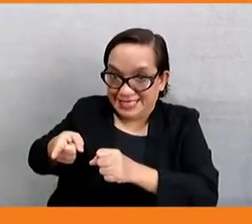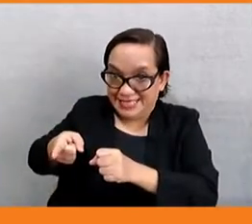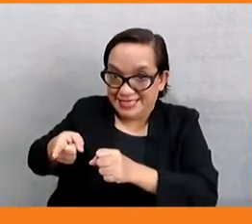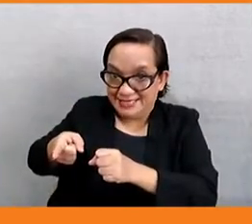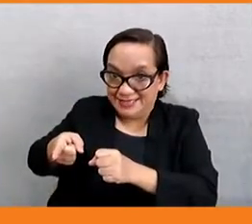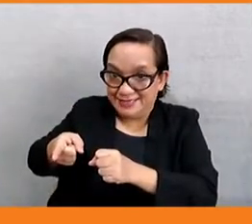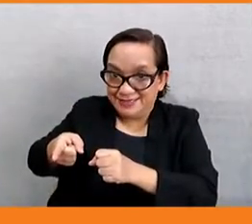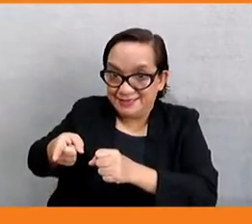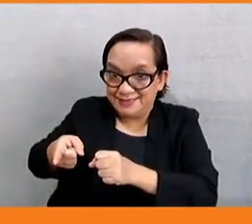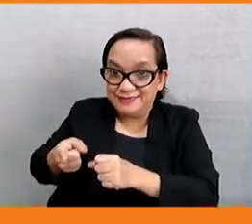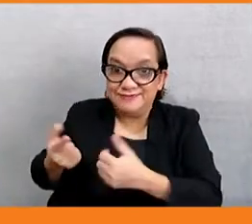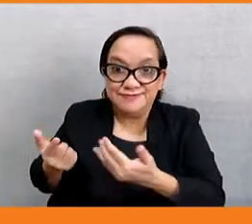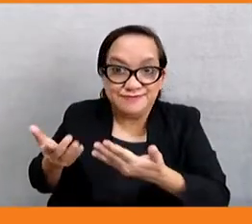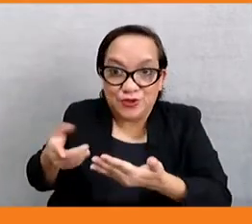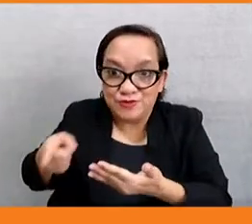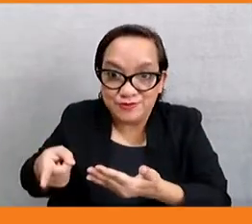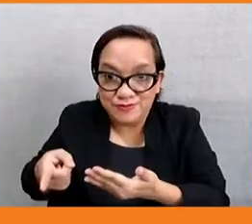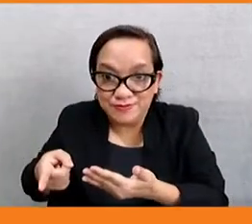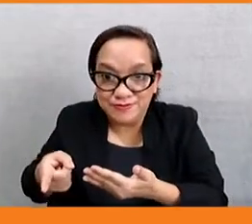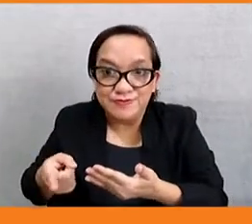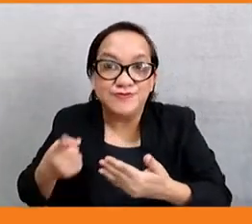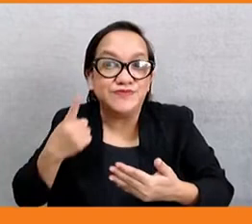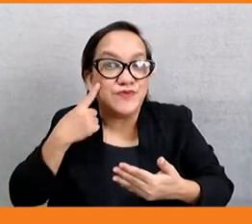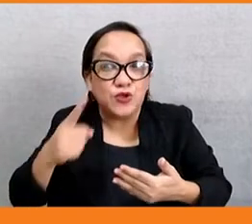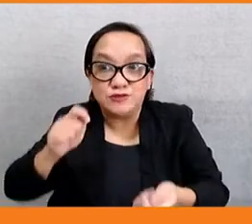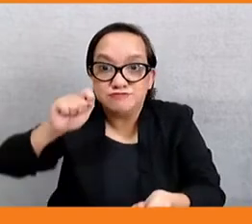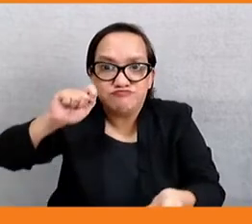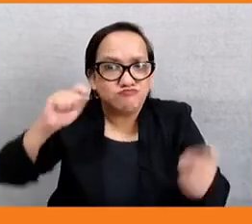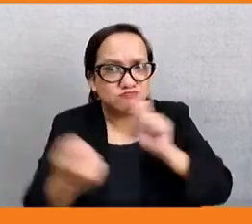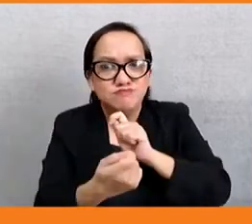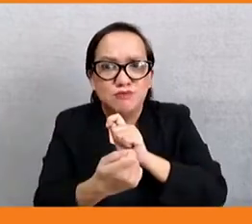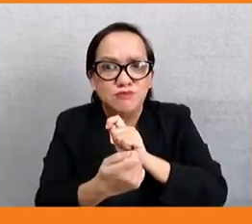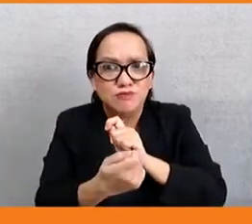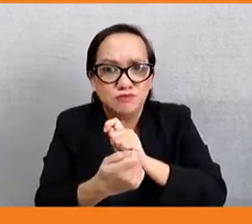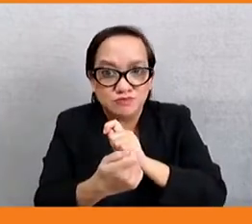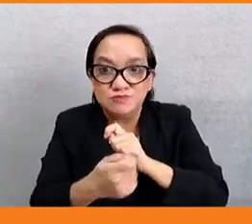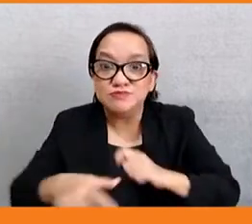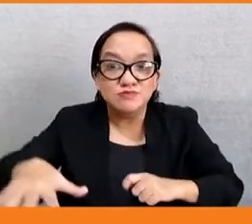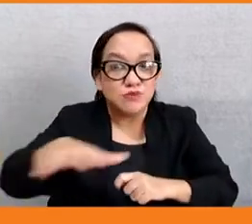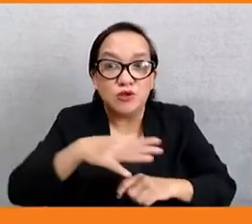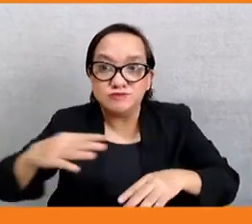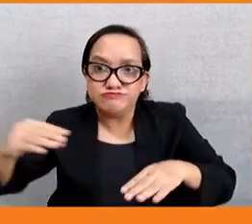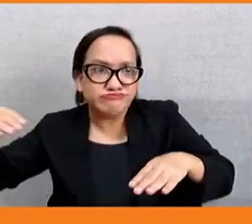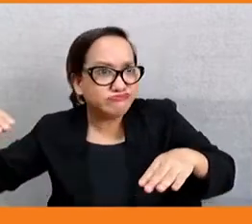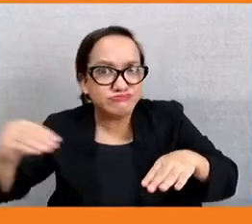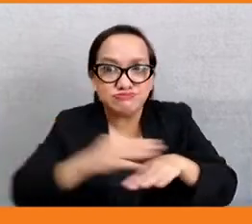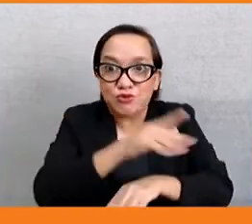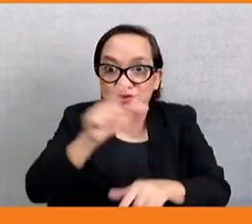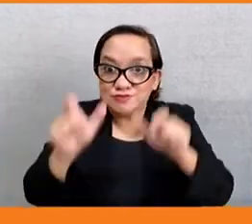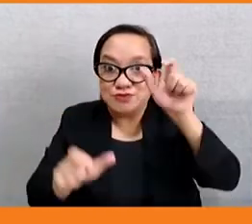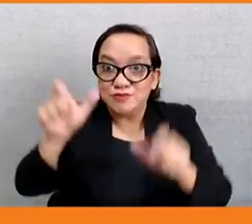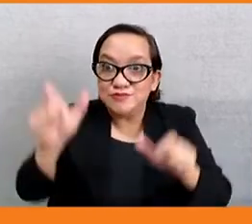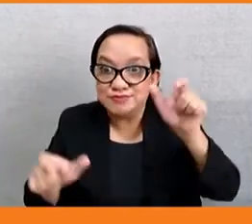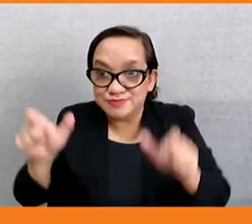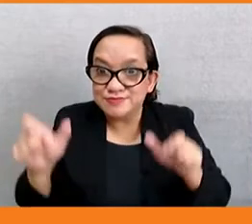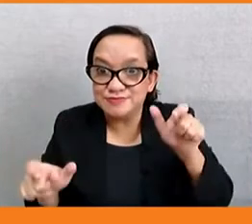transition for all the people in the affected community. So we are really recognizing the need